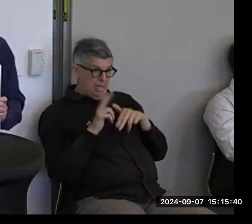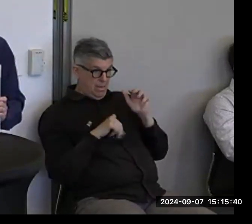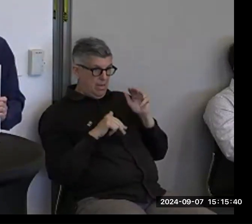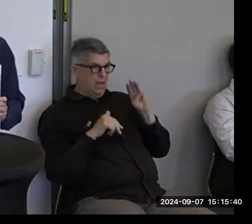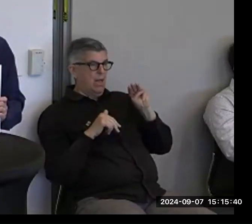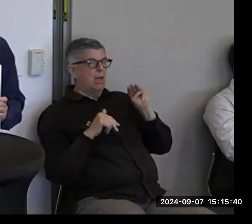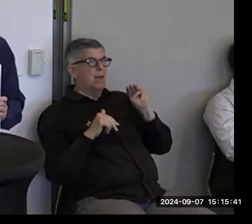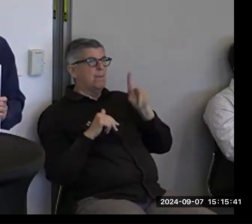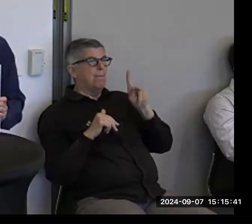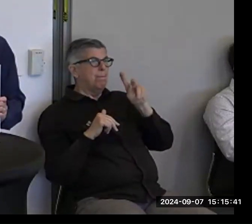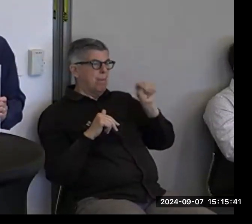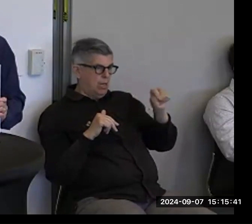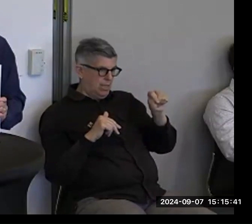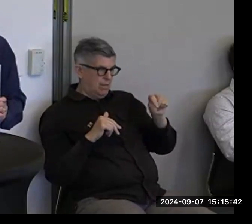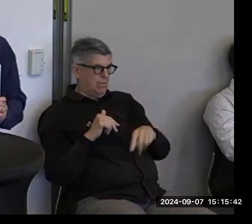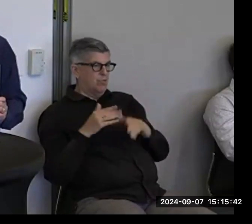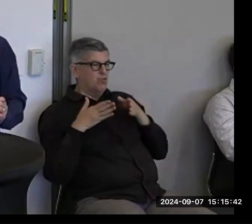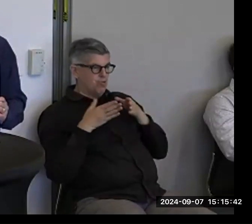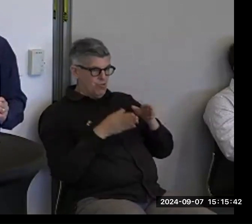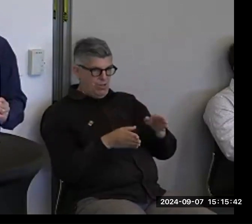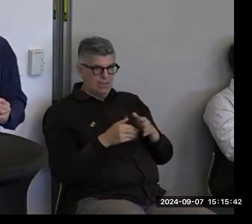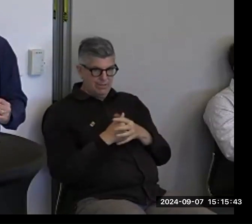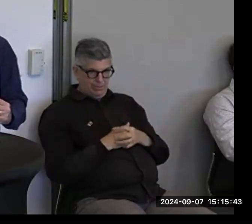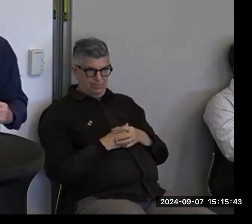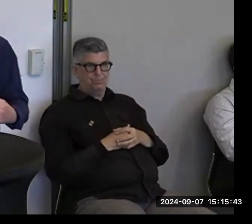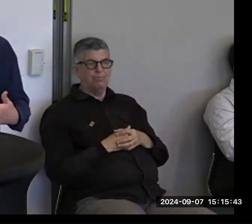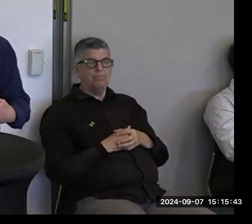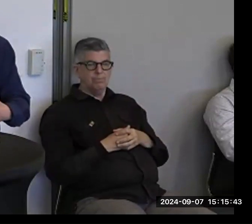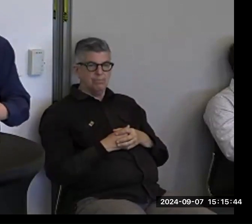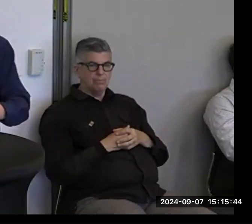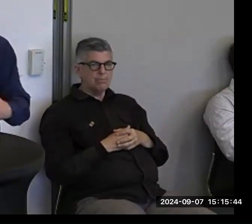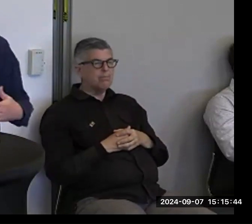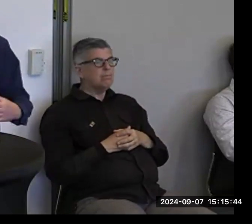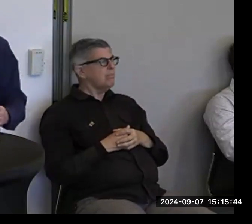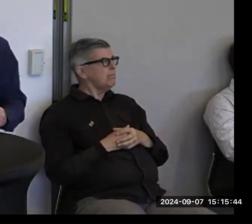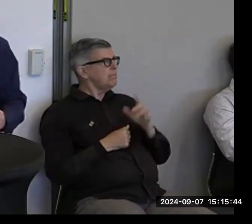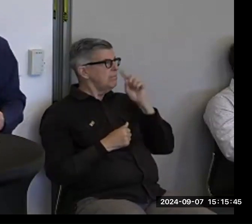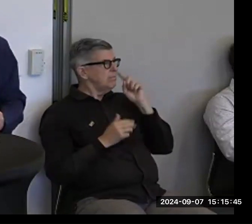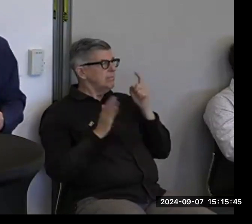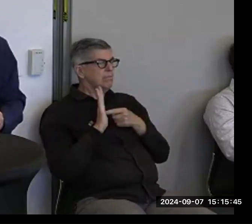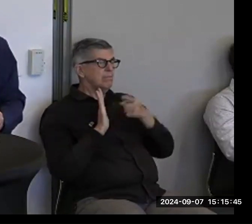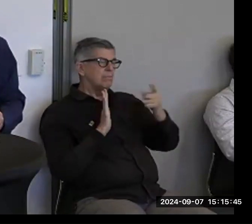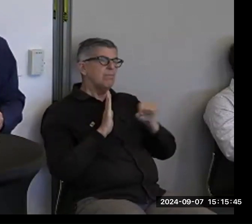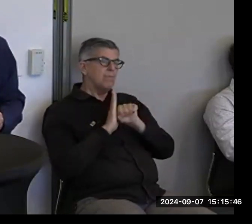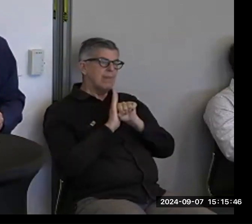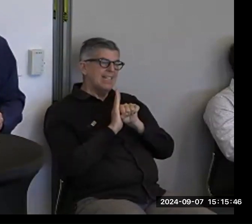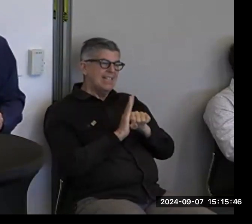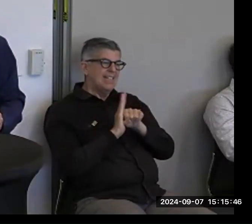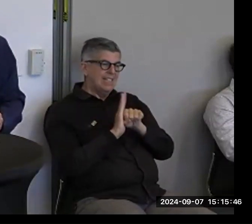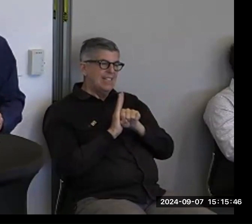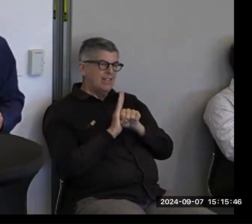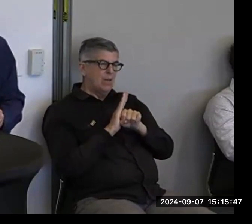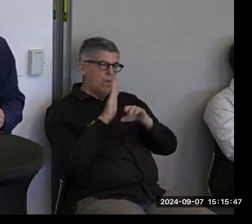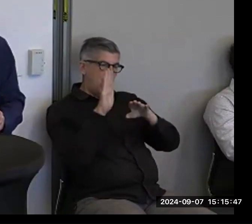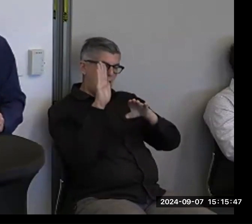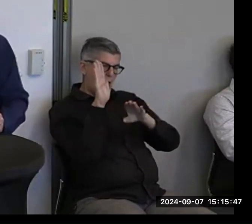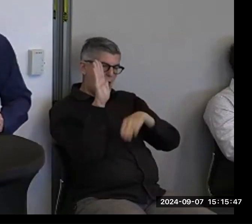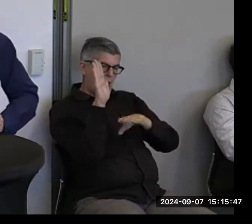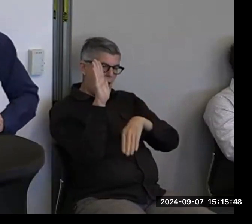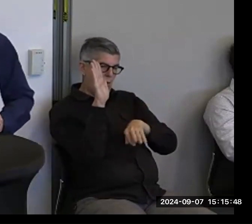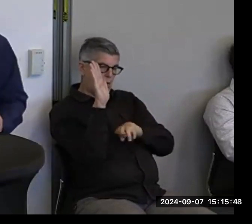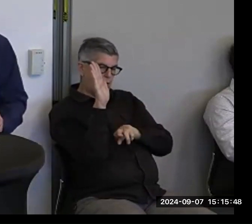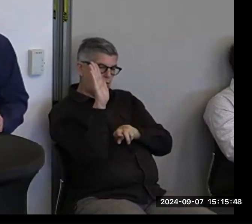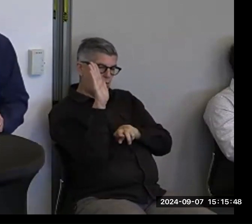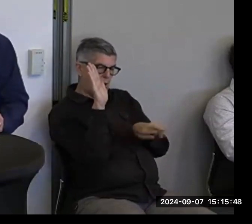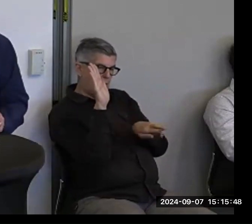Street. You'll notice that that symbol is in the lower right quarter of